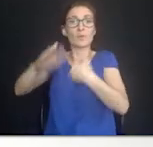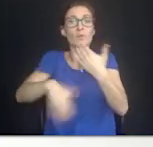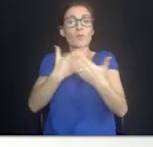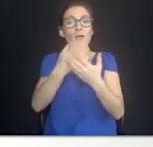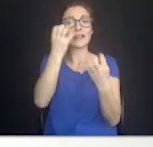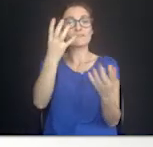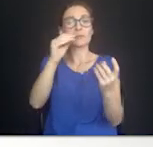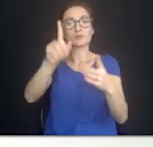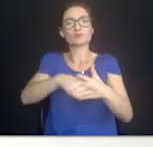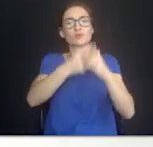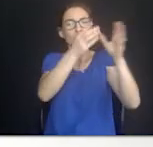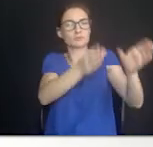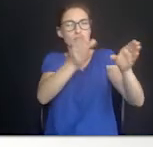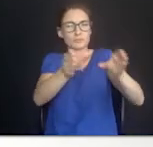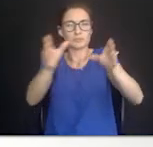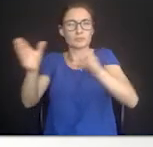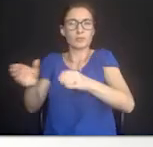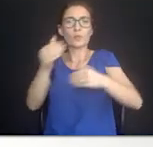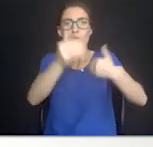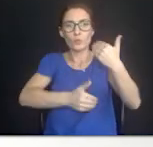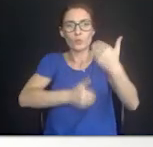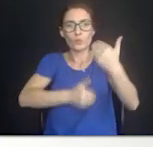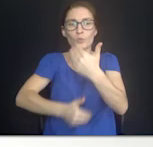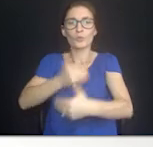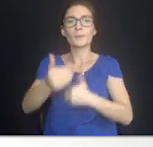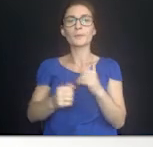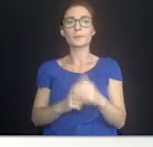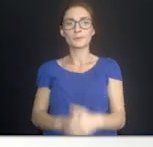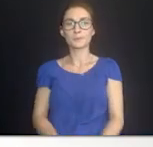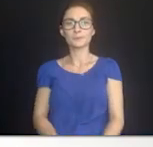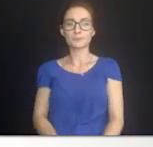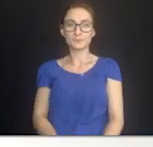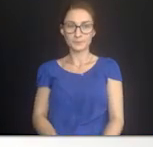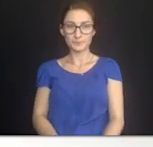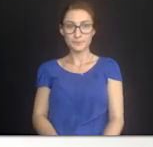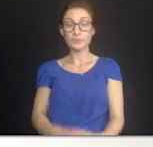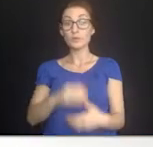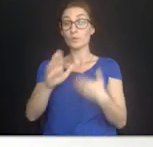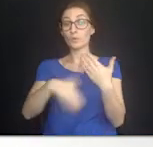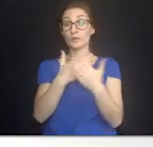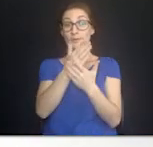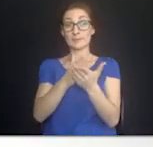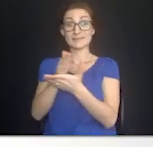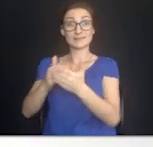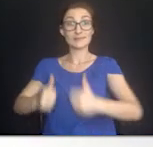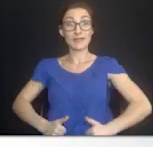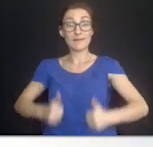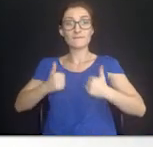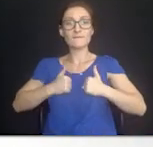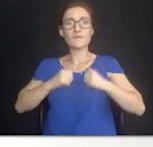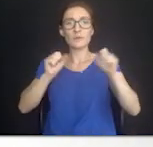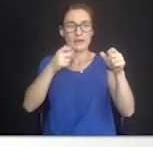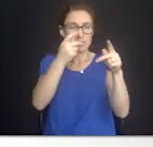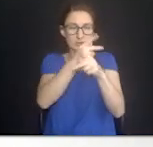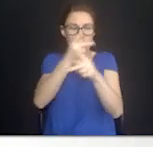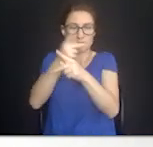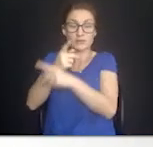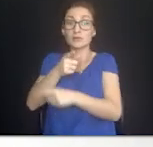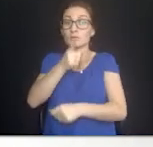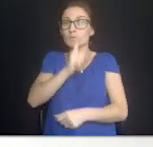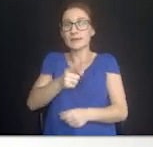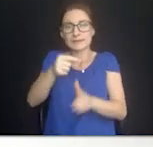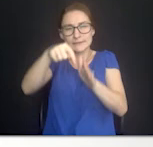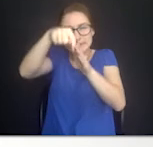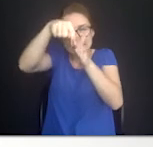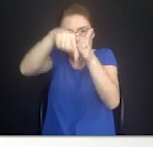go through all the pieces of what's going on in life, and it can be pretty intensive, right? So